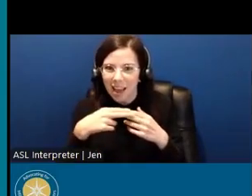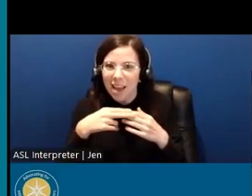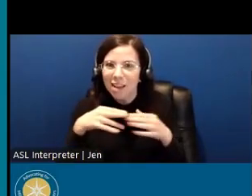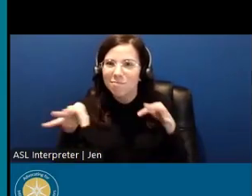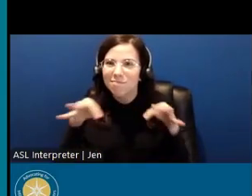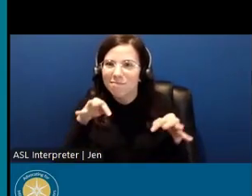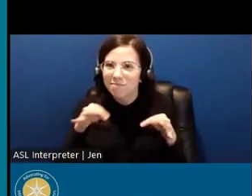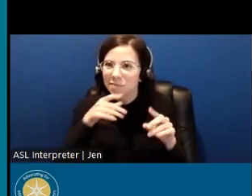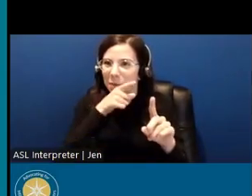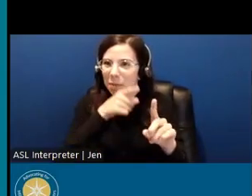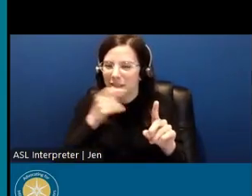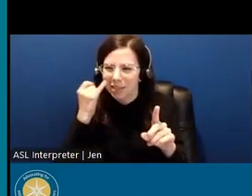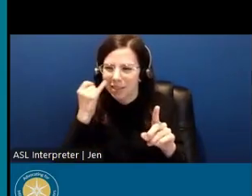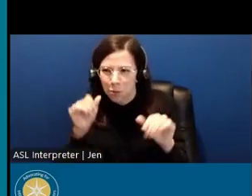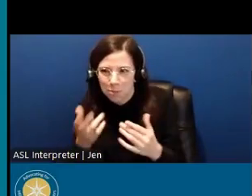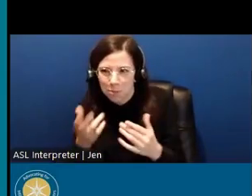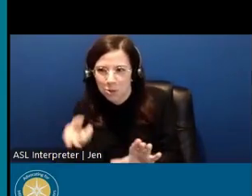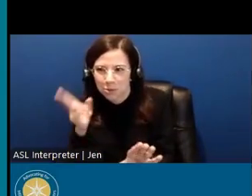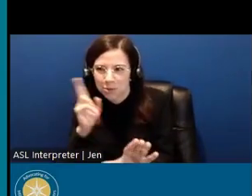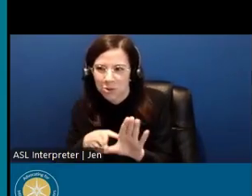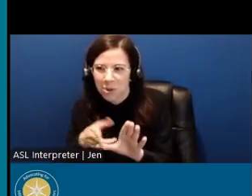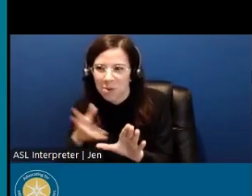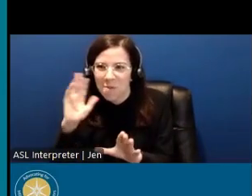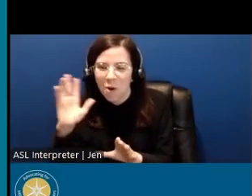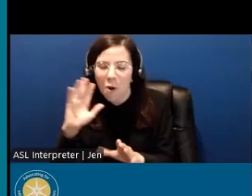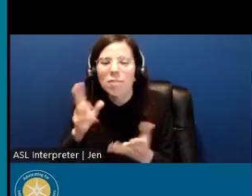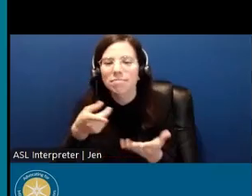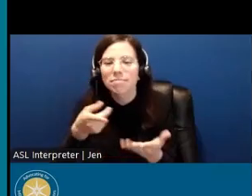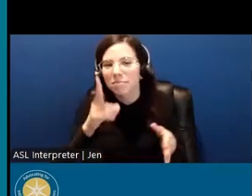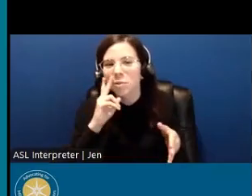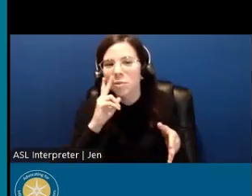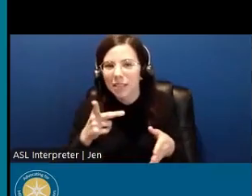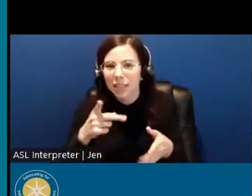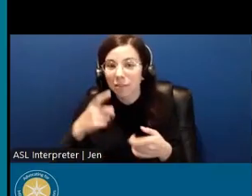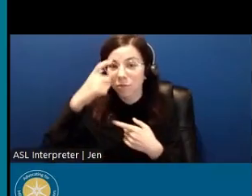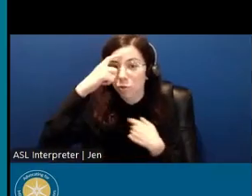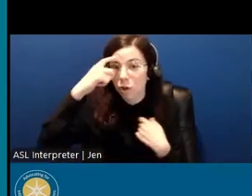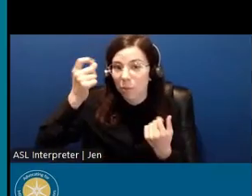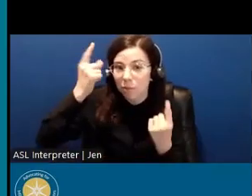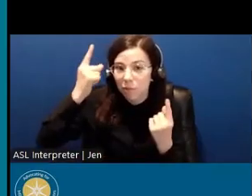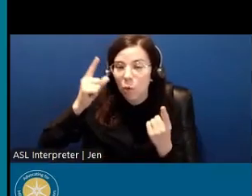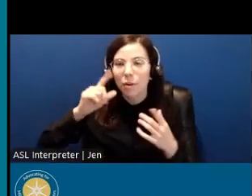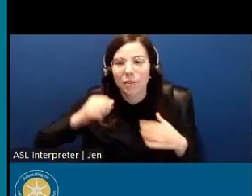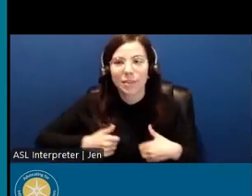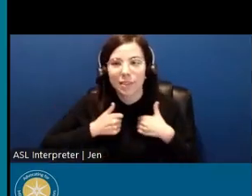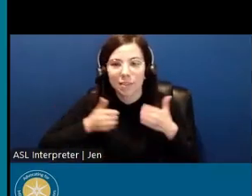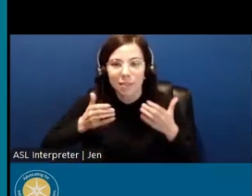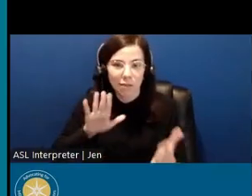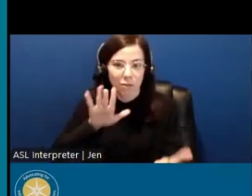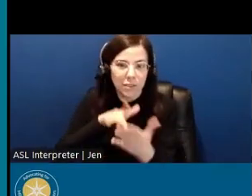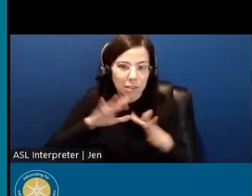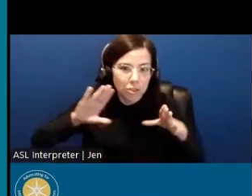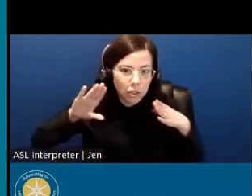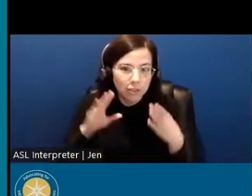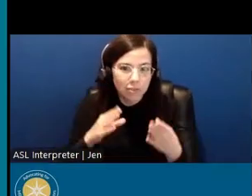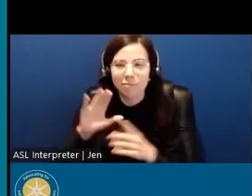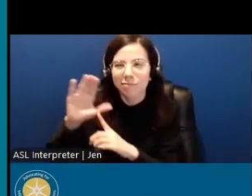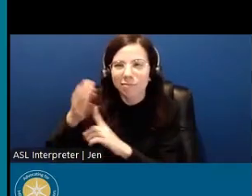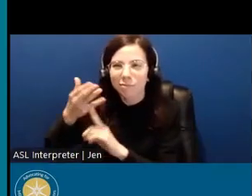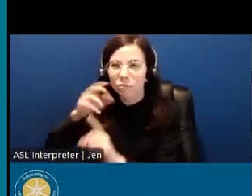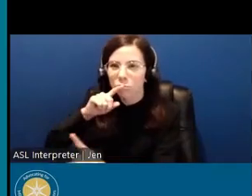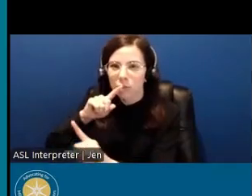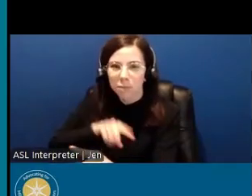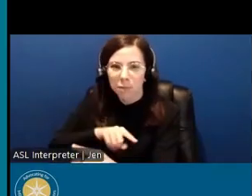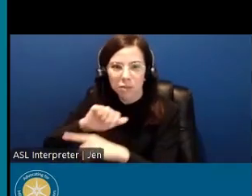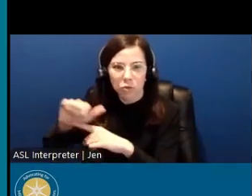able to join us a little early, is to provide trauma-informed, survivor-centered, and culturally responsive training and technical